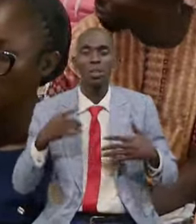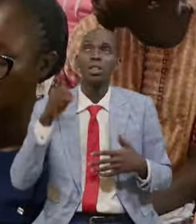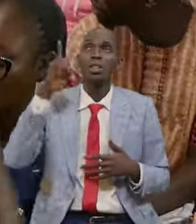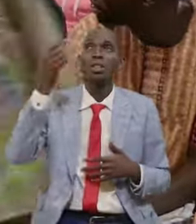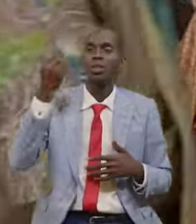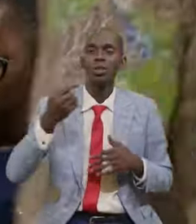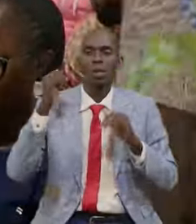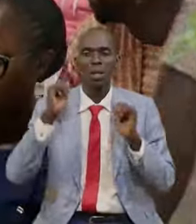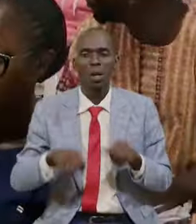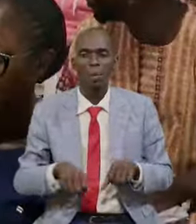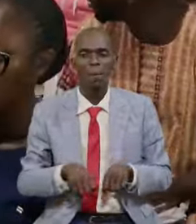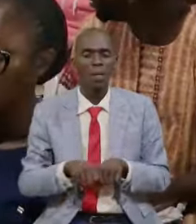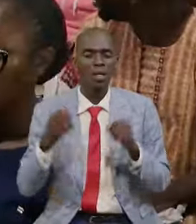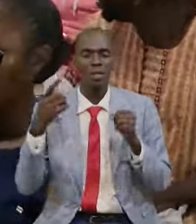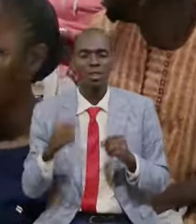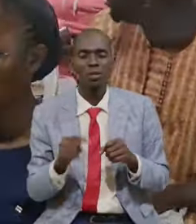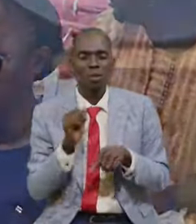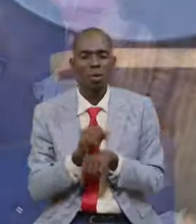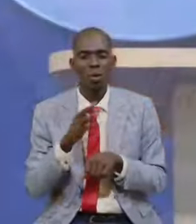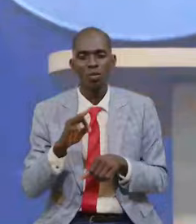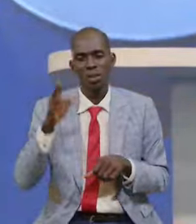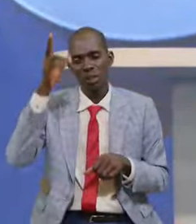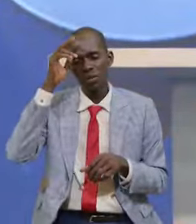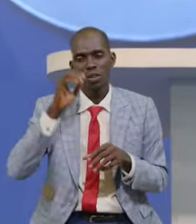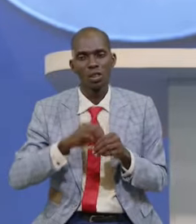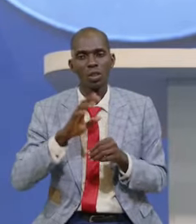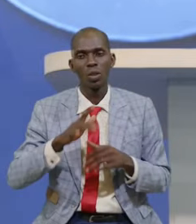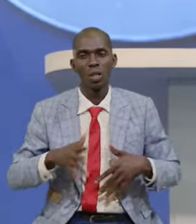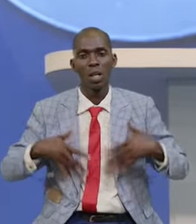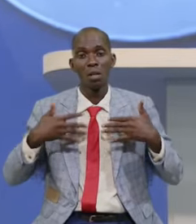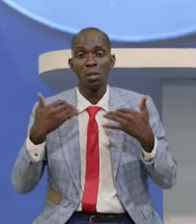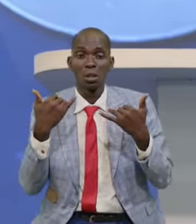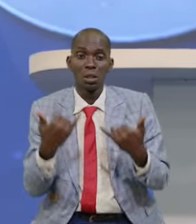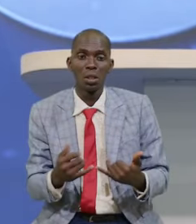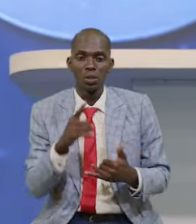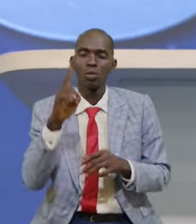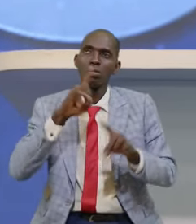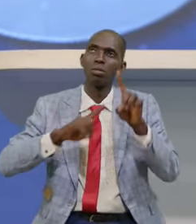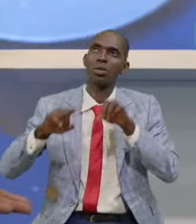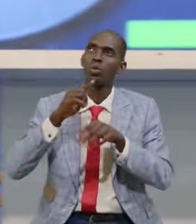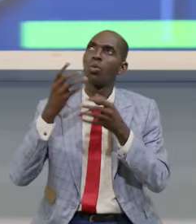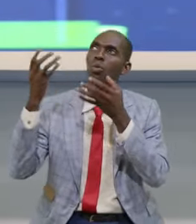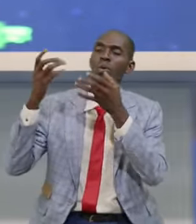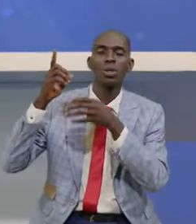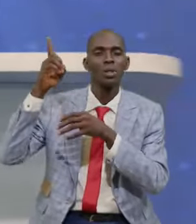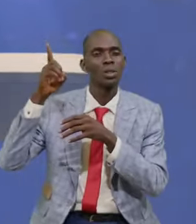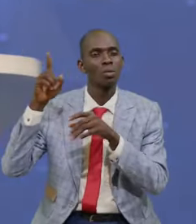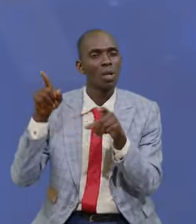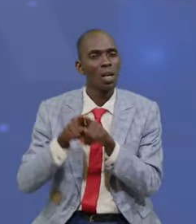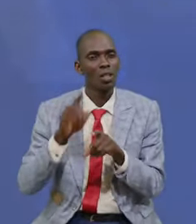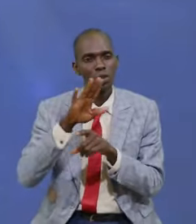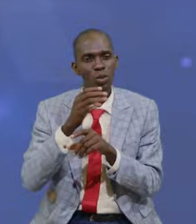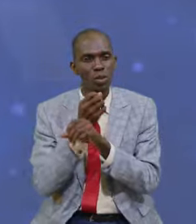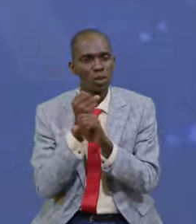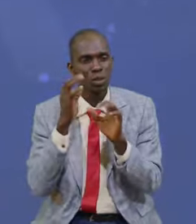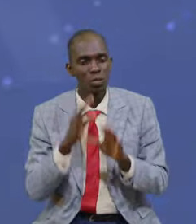the devil in your life. And now he says, you want him as Savior. You want him as the